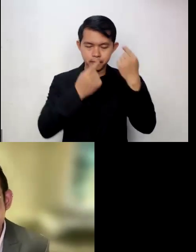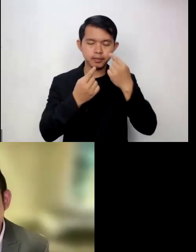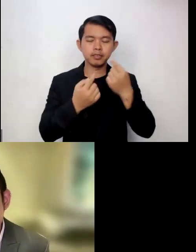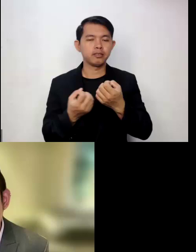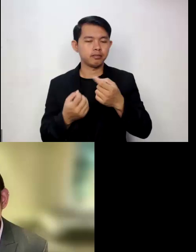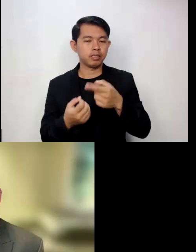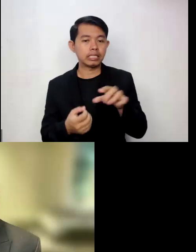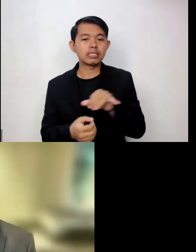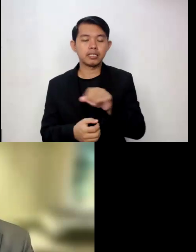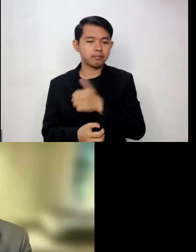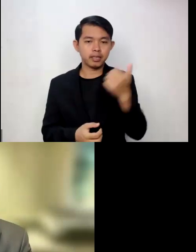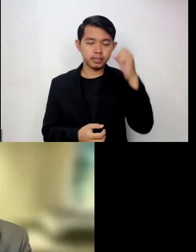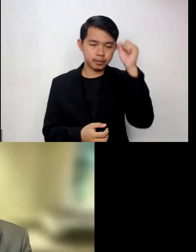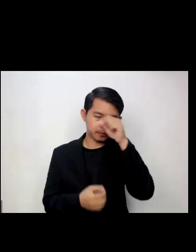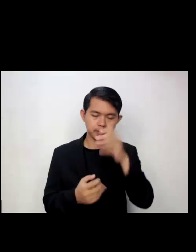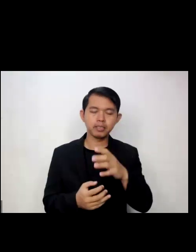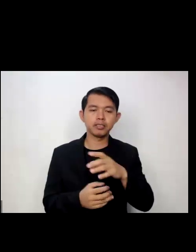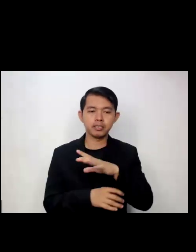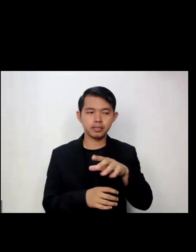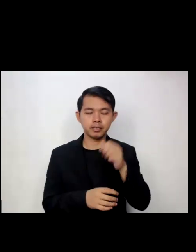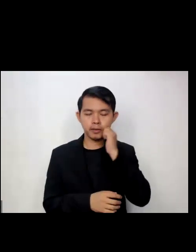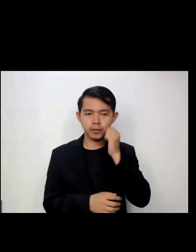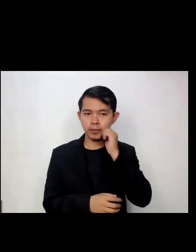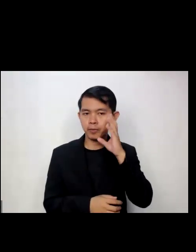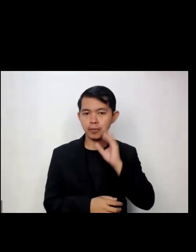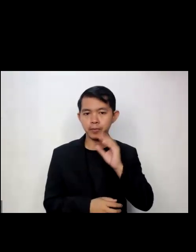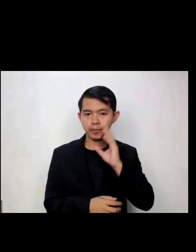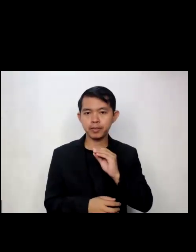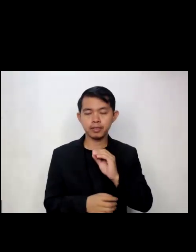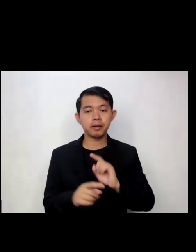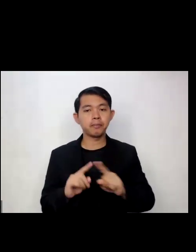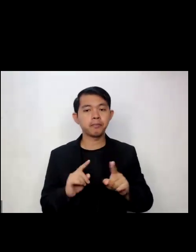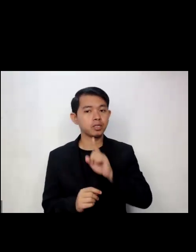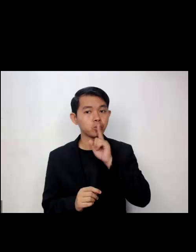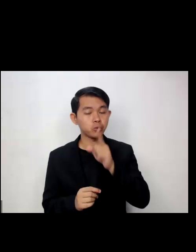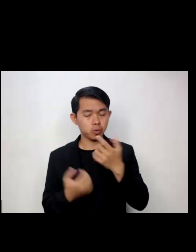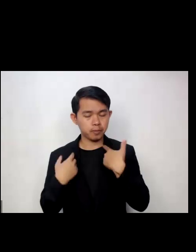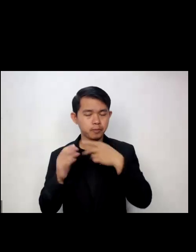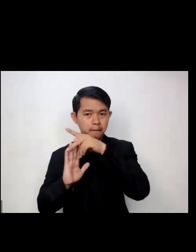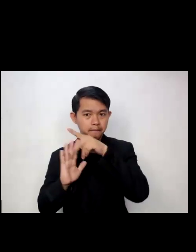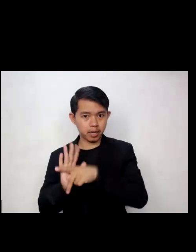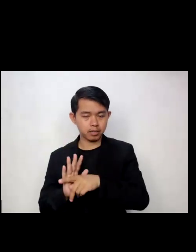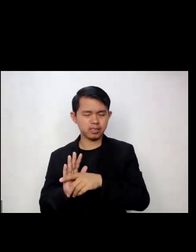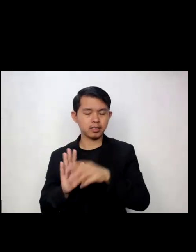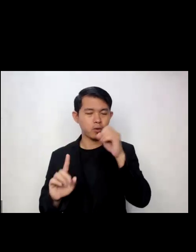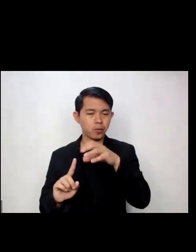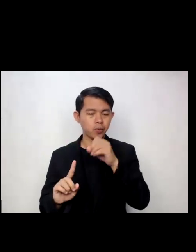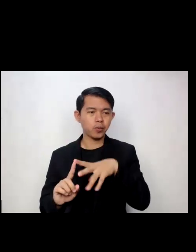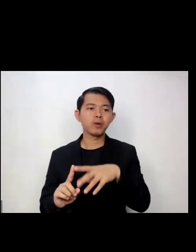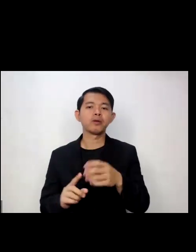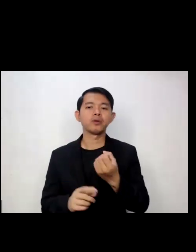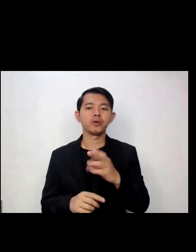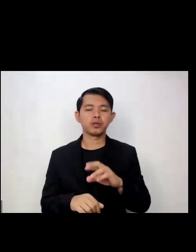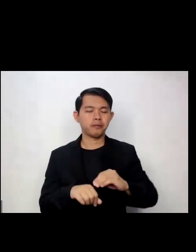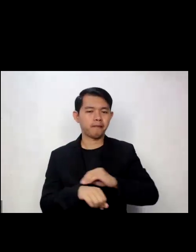Mhm. are engaged scholars Yeah. na they really strive na may policy orientation or policy implications